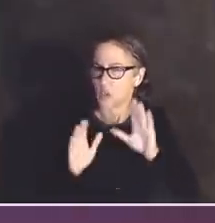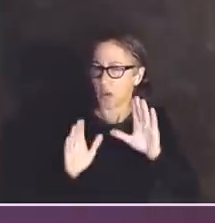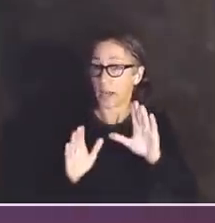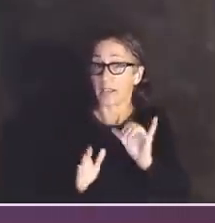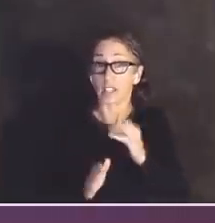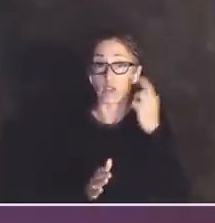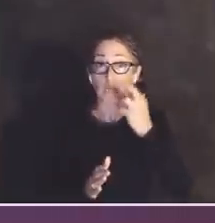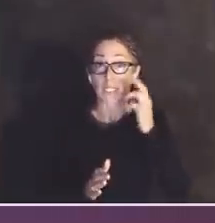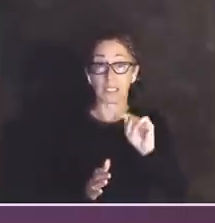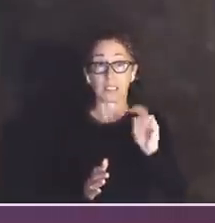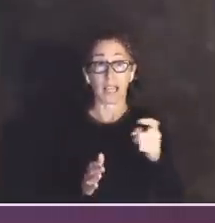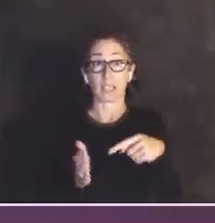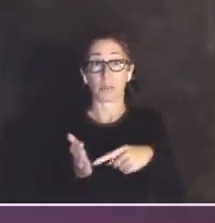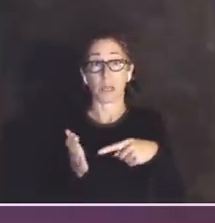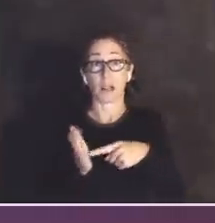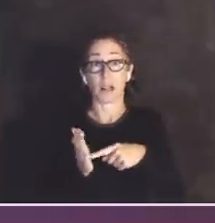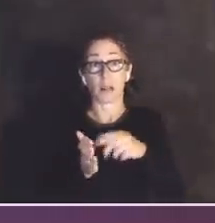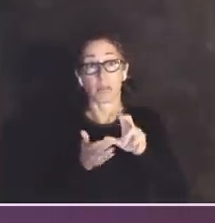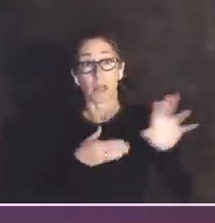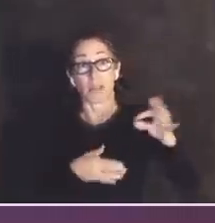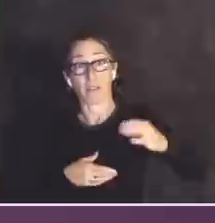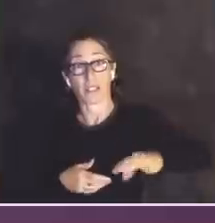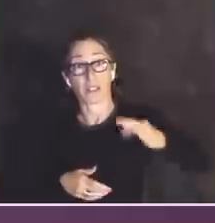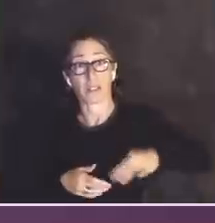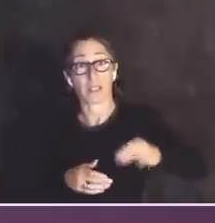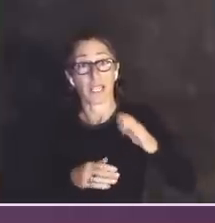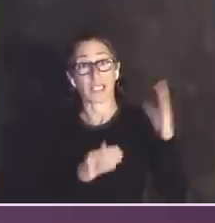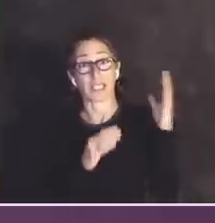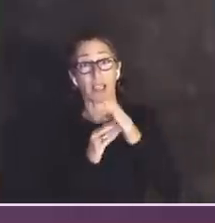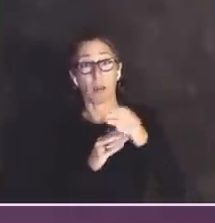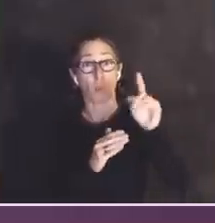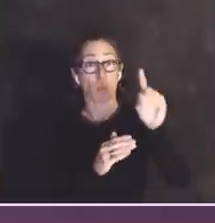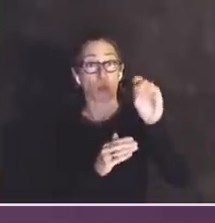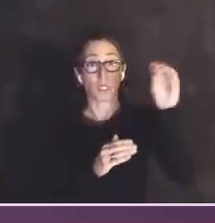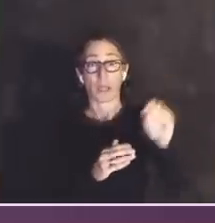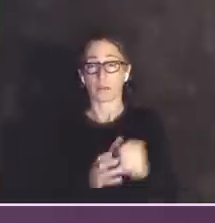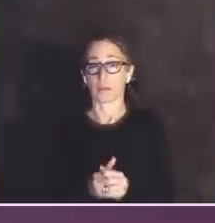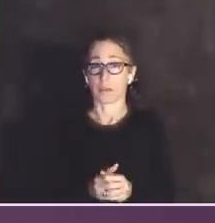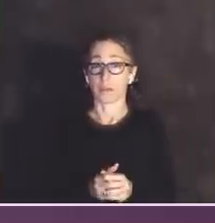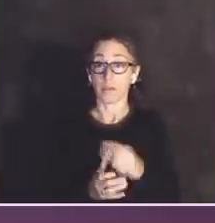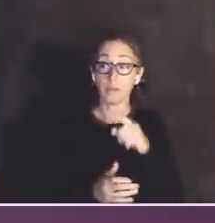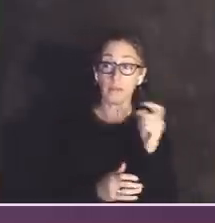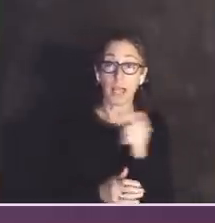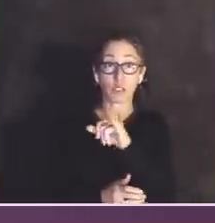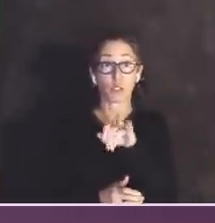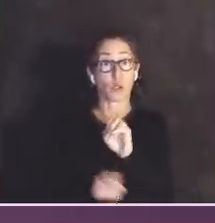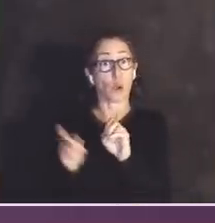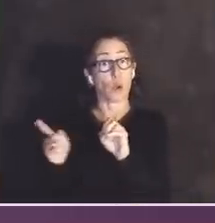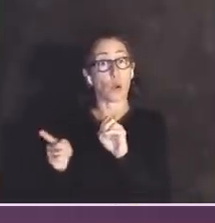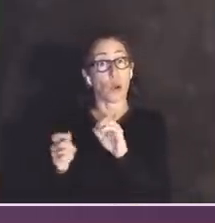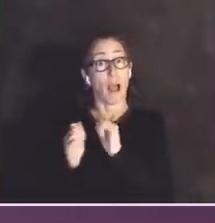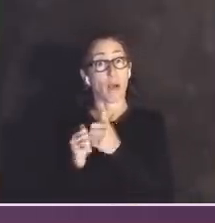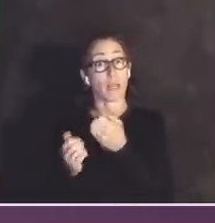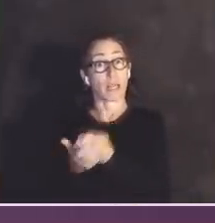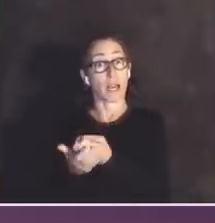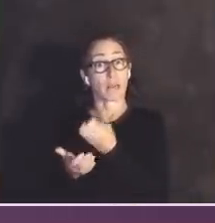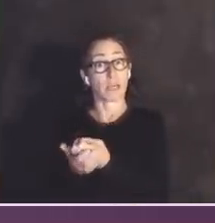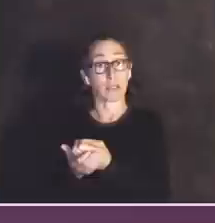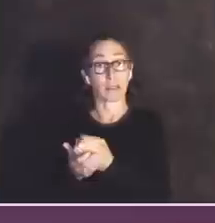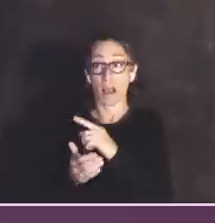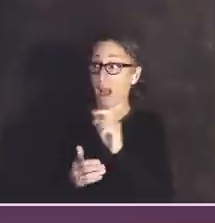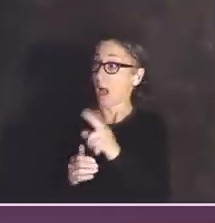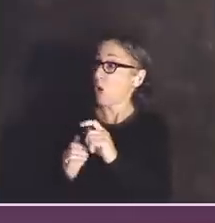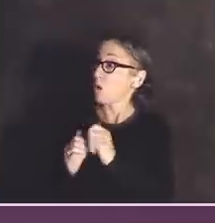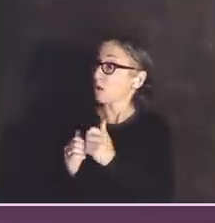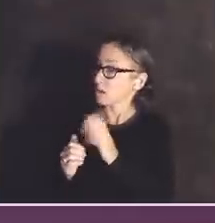benefiting the top 1% and the biggest corporations in America. You ask Joe Biden, how's the economy doing? And